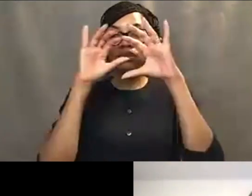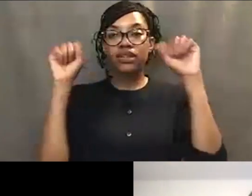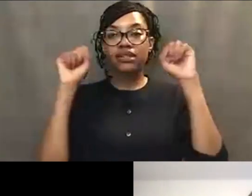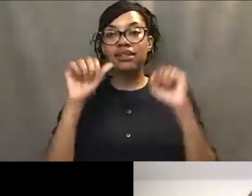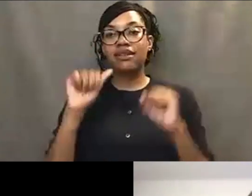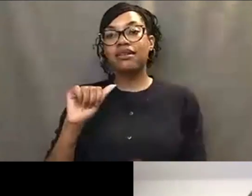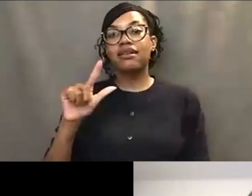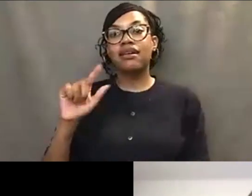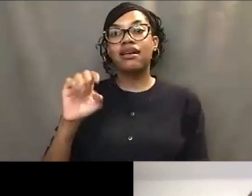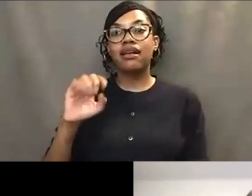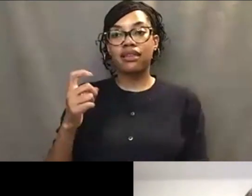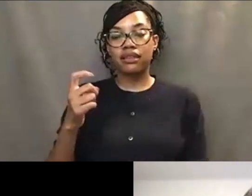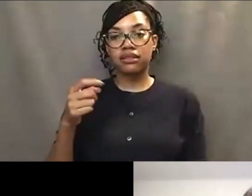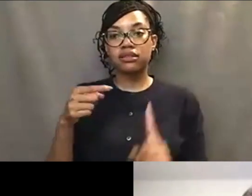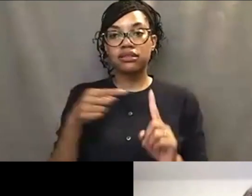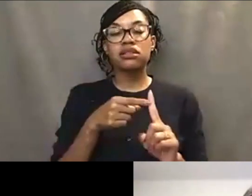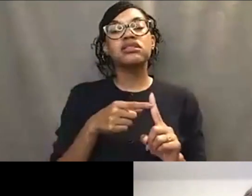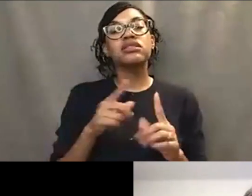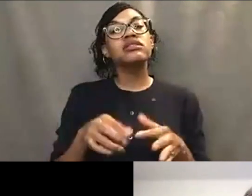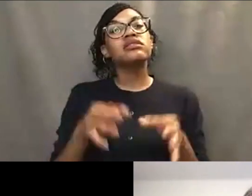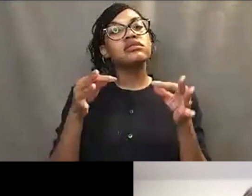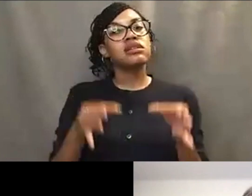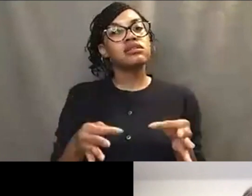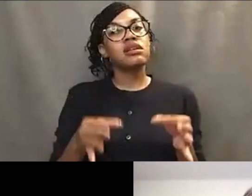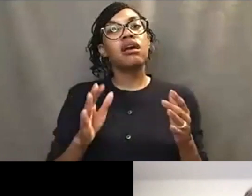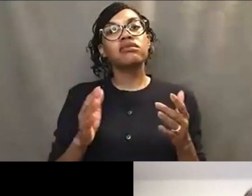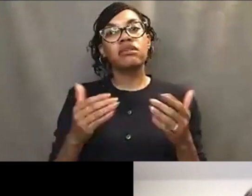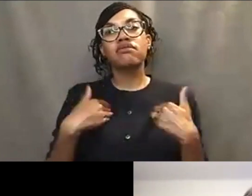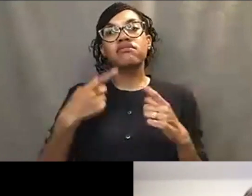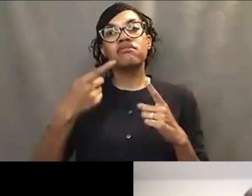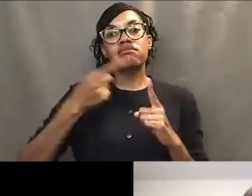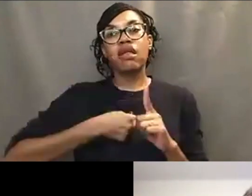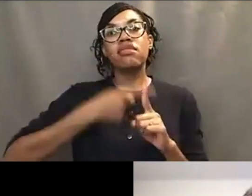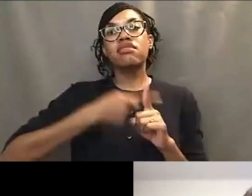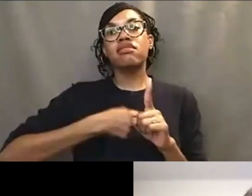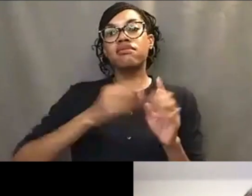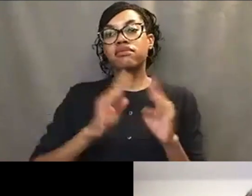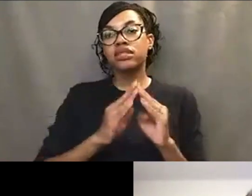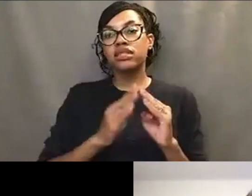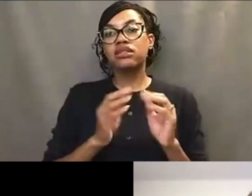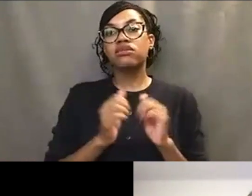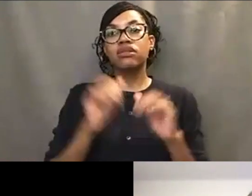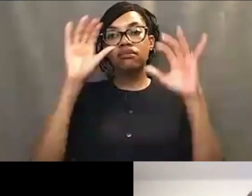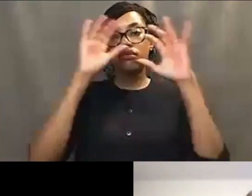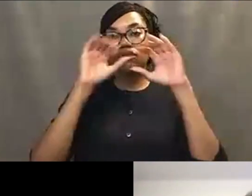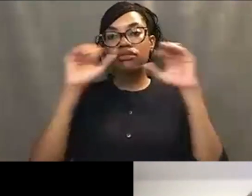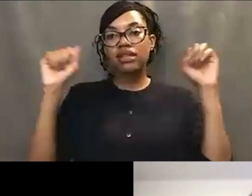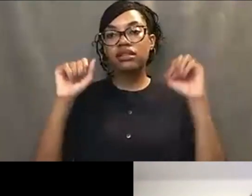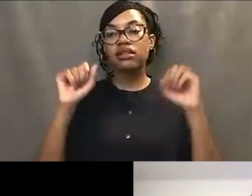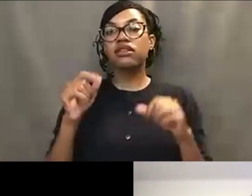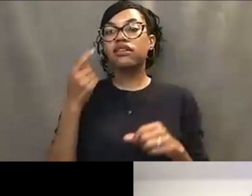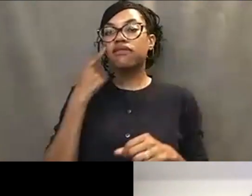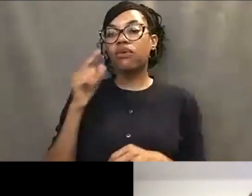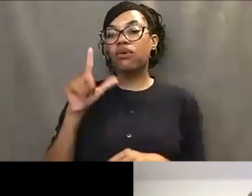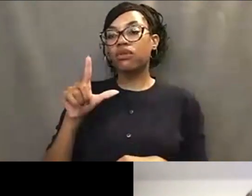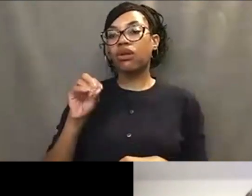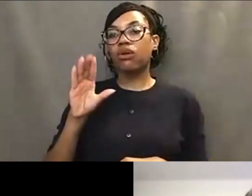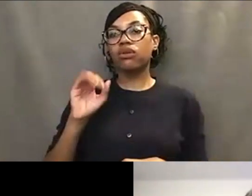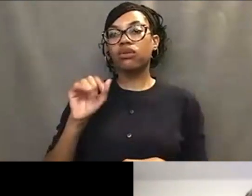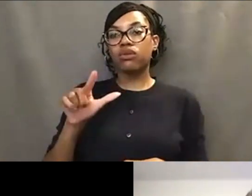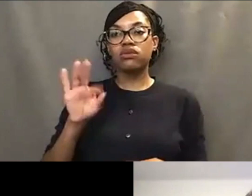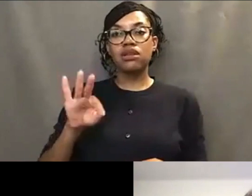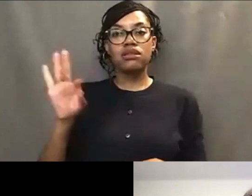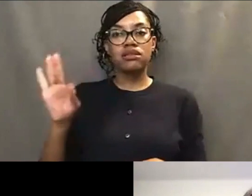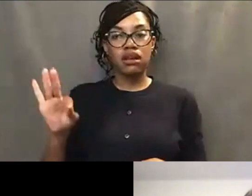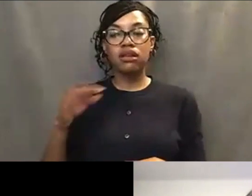began having monthly meetings with the presidents of those union locals to begin sort of repairing and mending relationships,